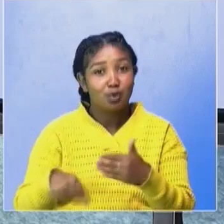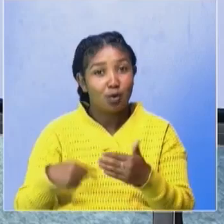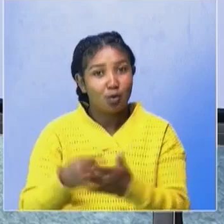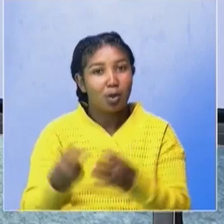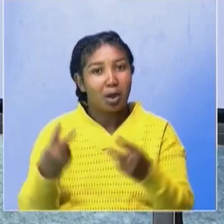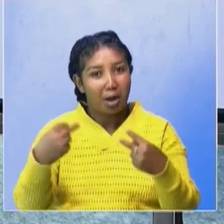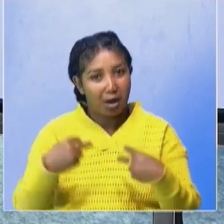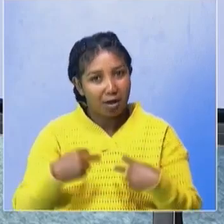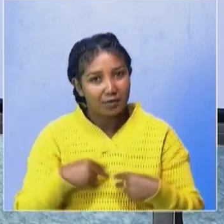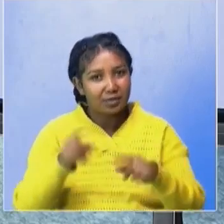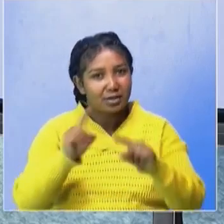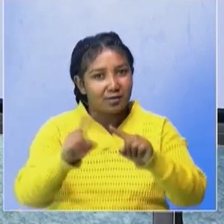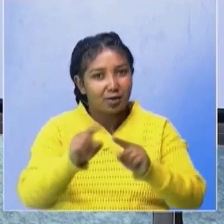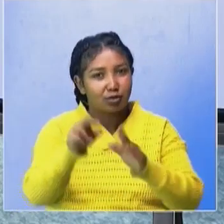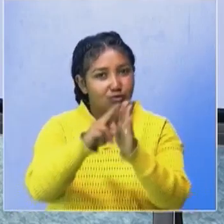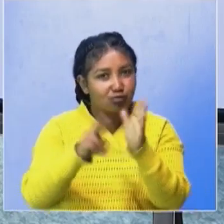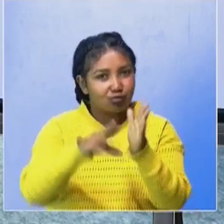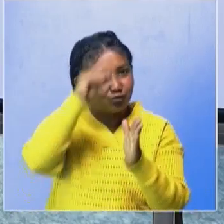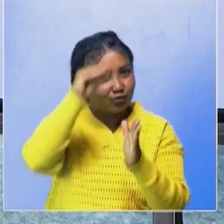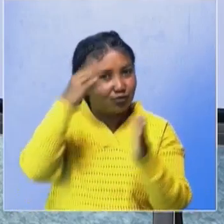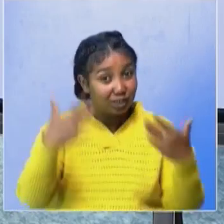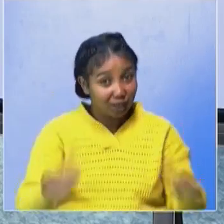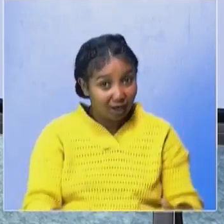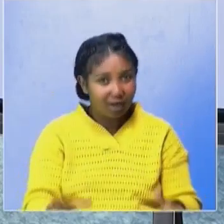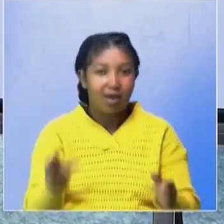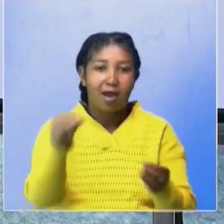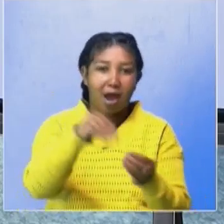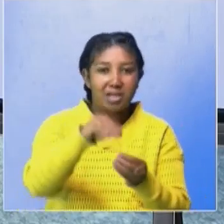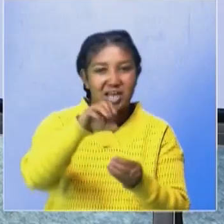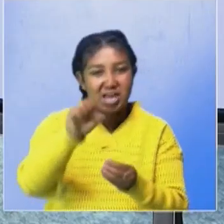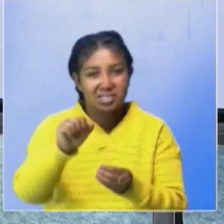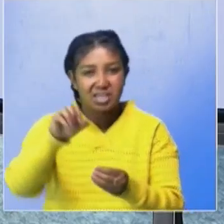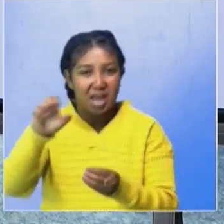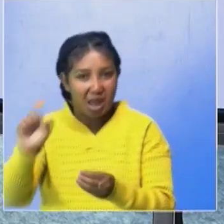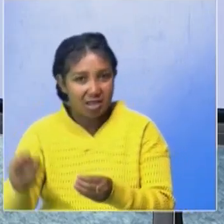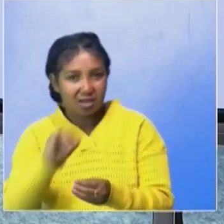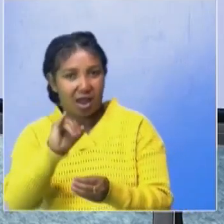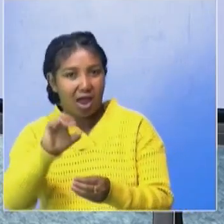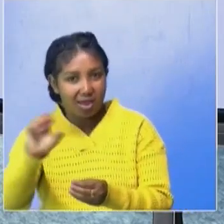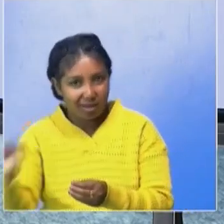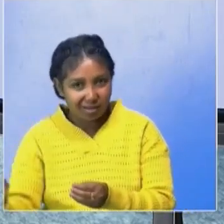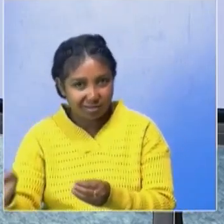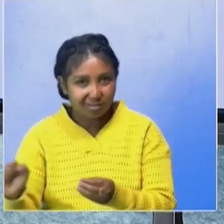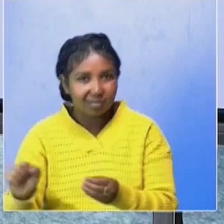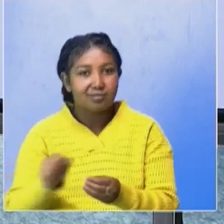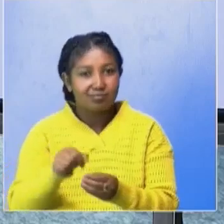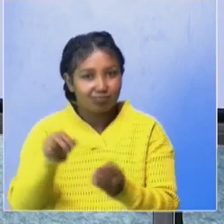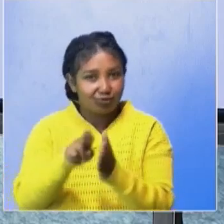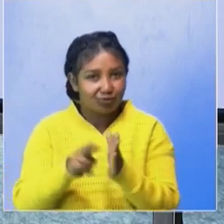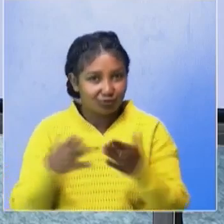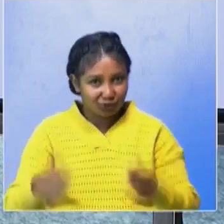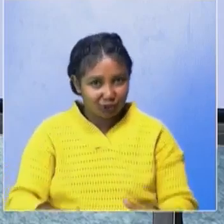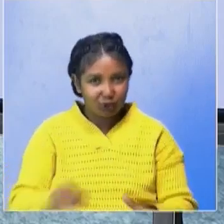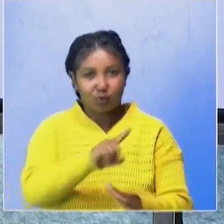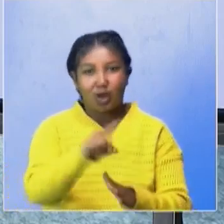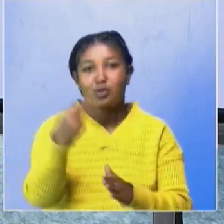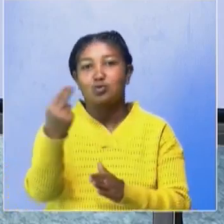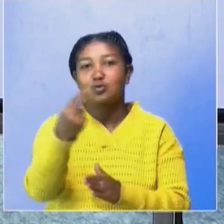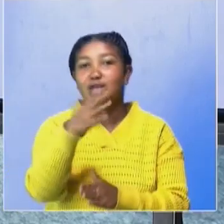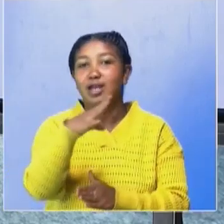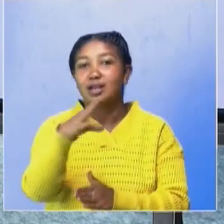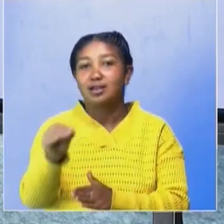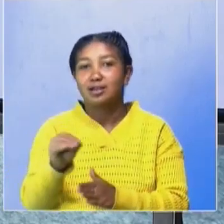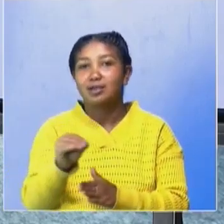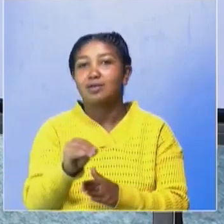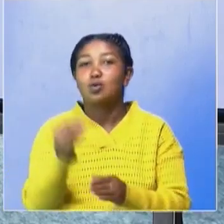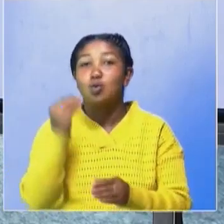having different rules for rules. Add s, es, ies. That was the rules you can use as